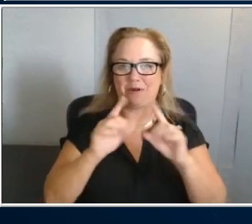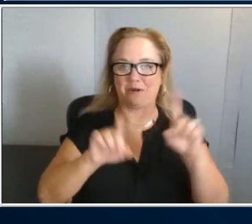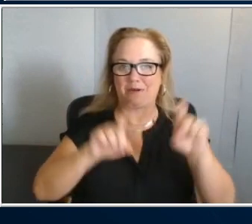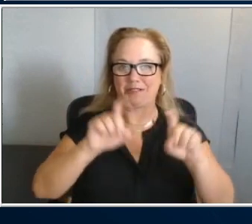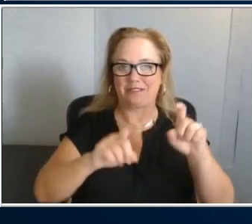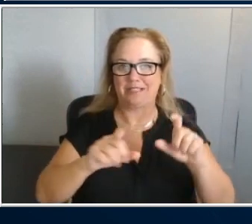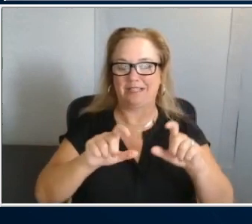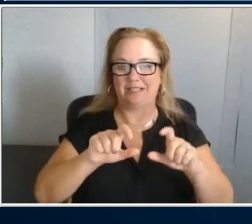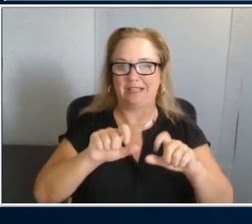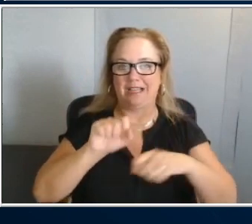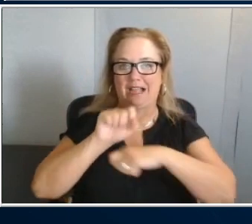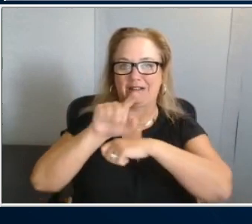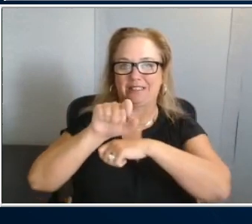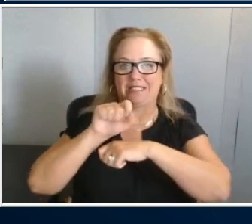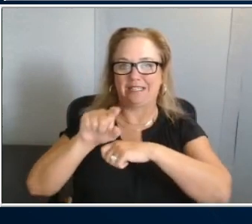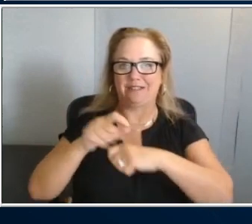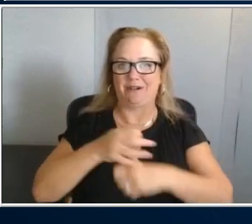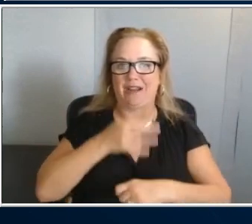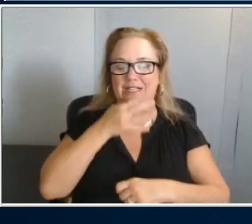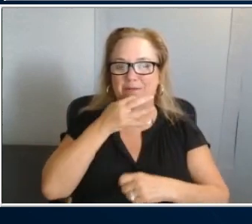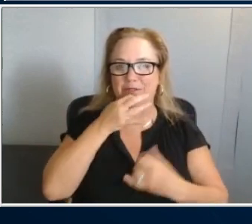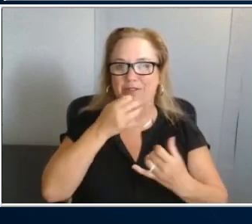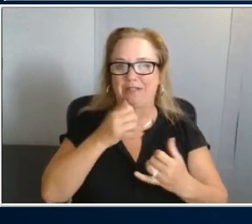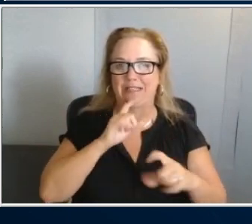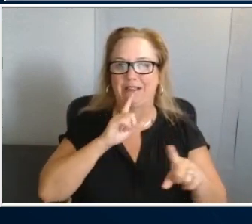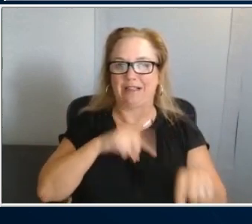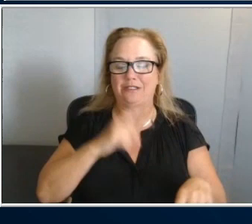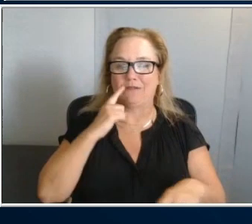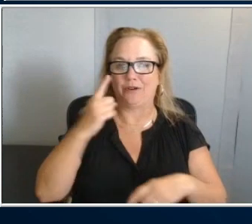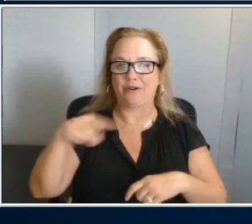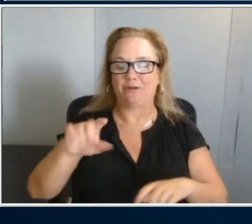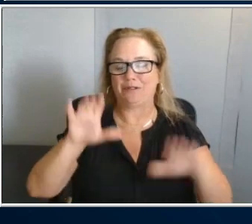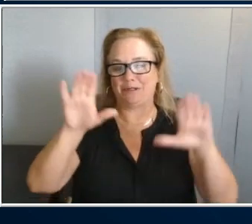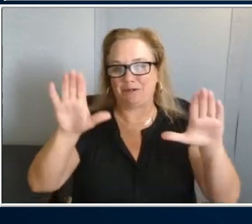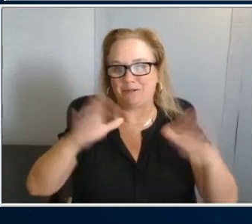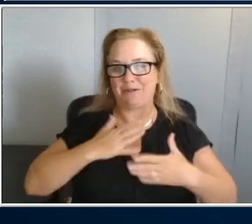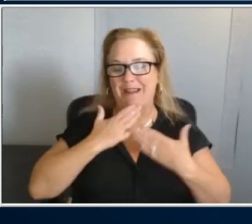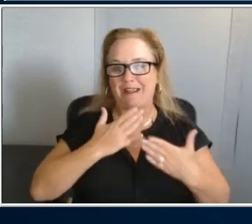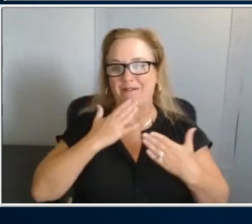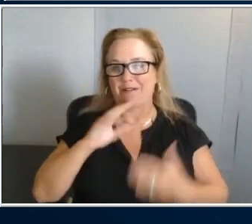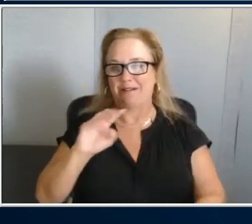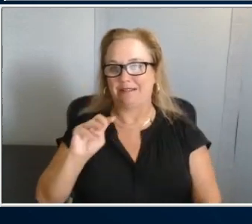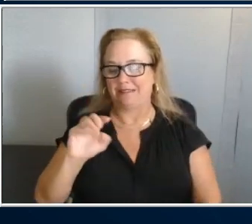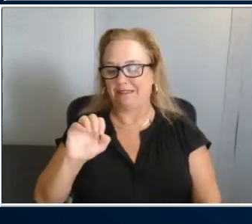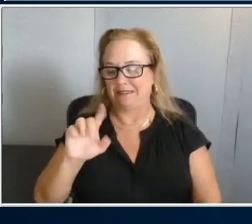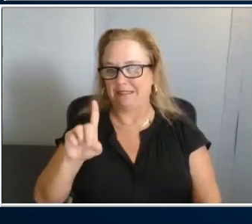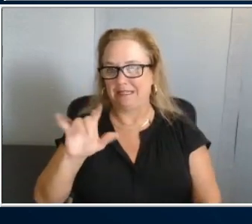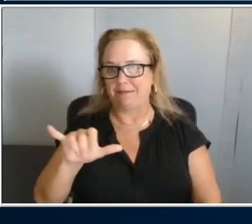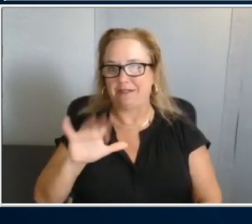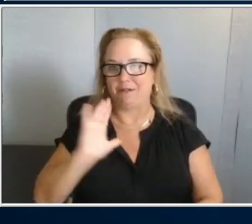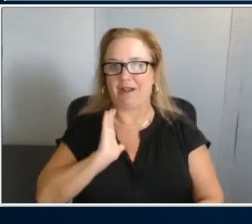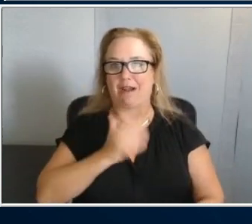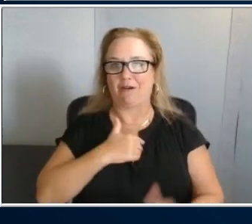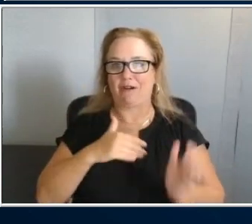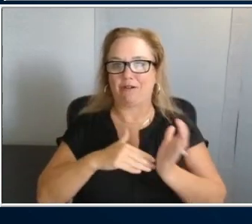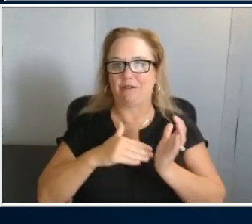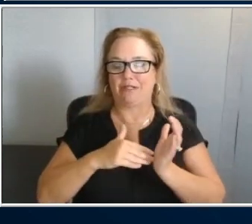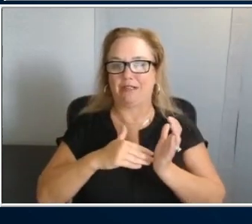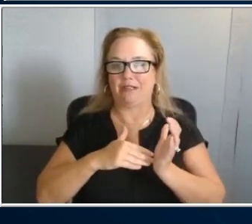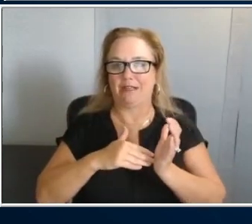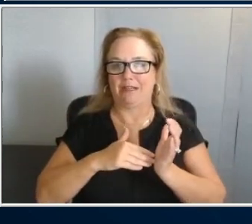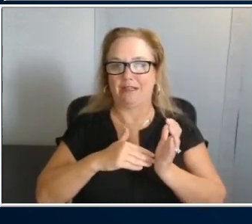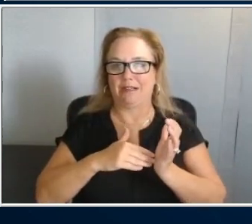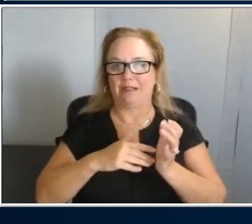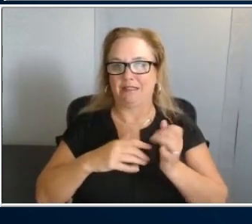be sending them to our experts here and get them answered for you. We're so grateful to Melody and to our doctors for being here. I want to bring everyone in for some